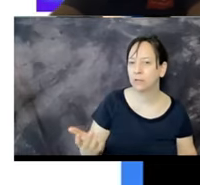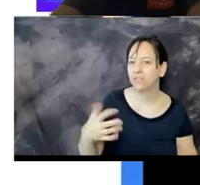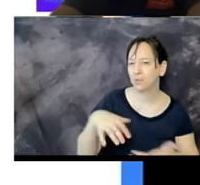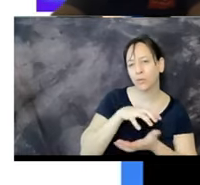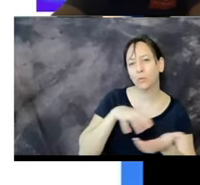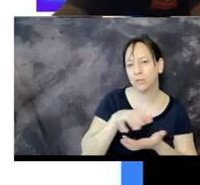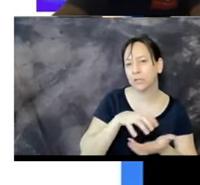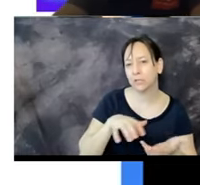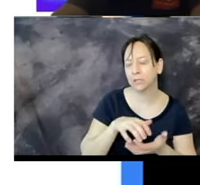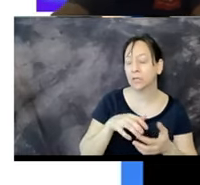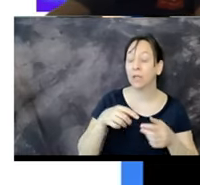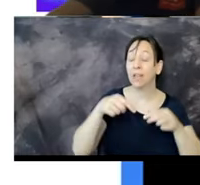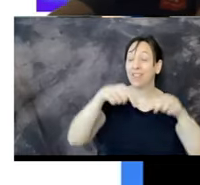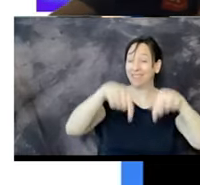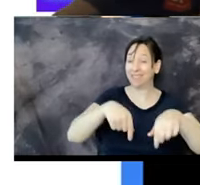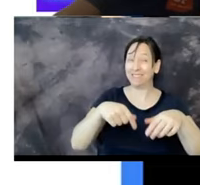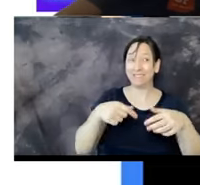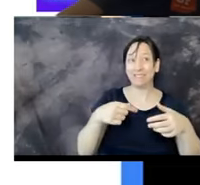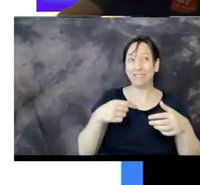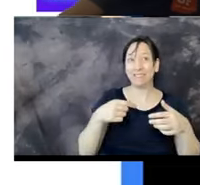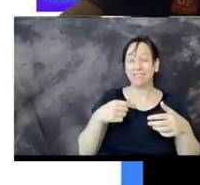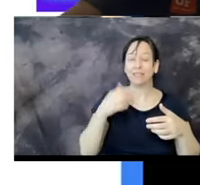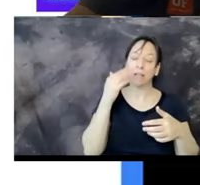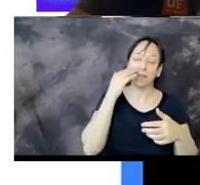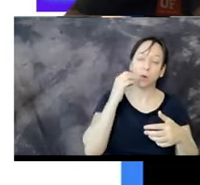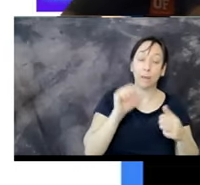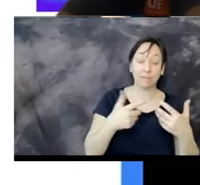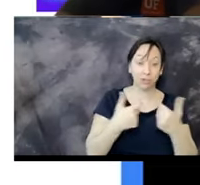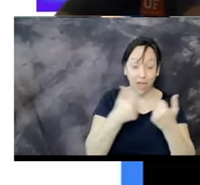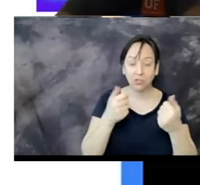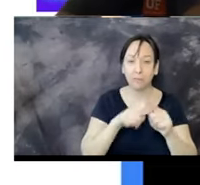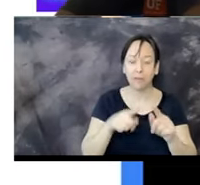These activities are meant to be a little challenging and get us really thinking.